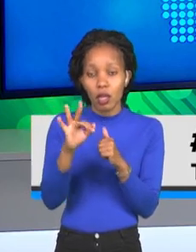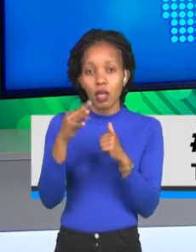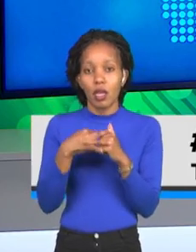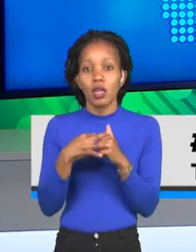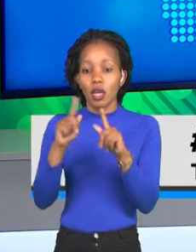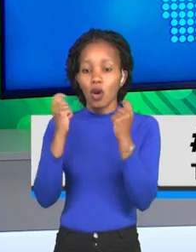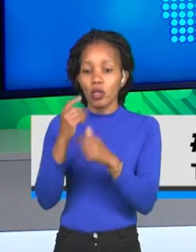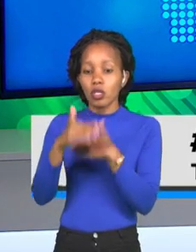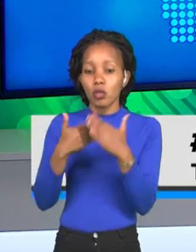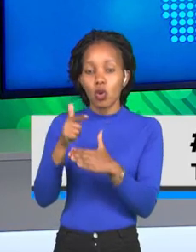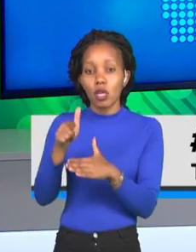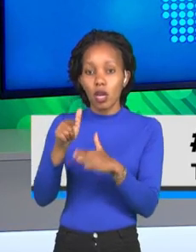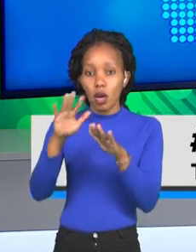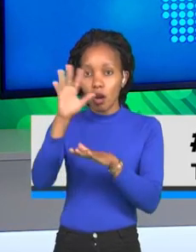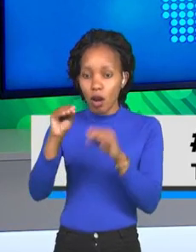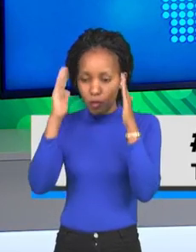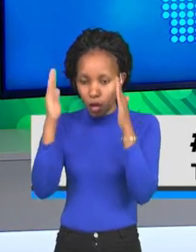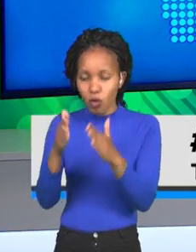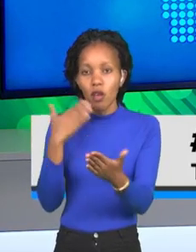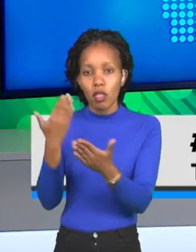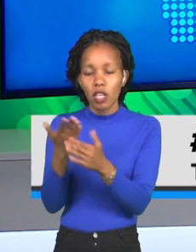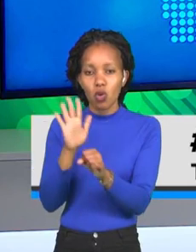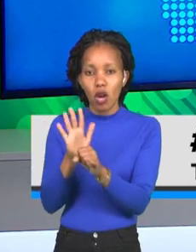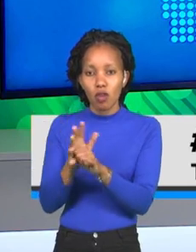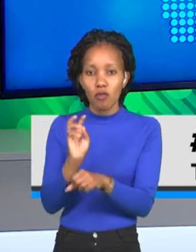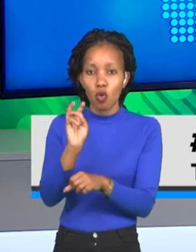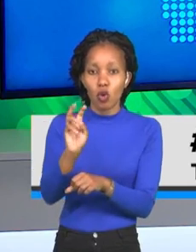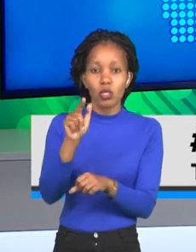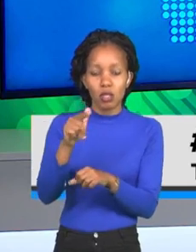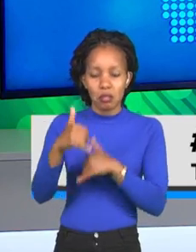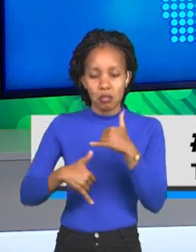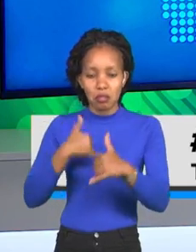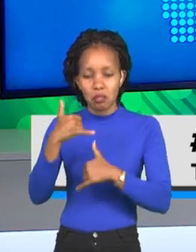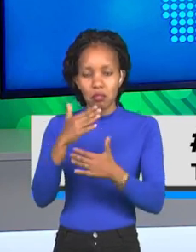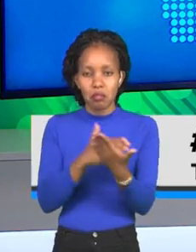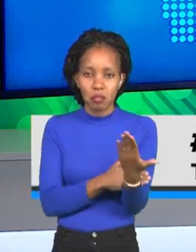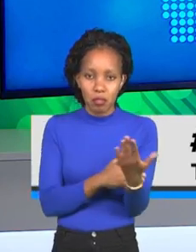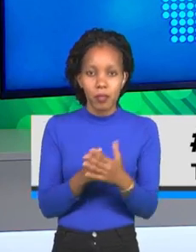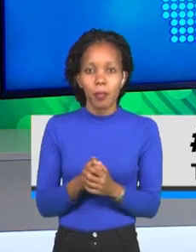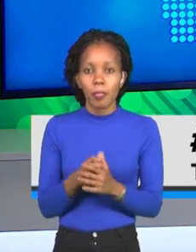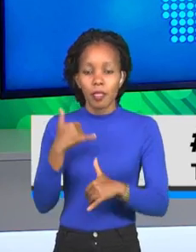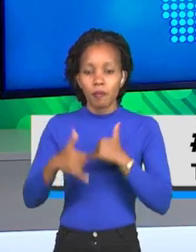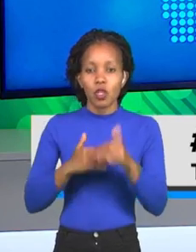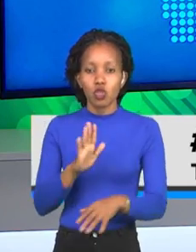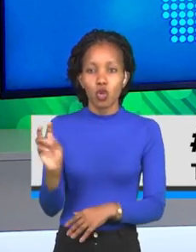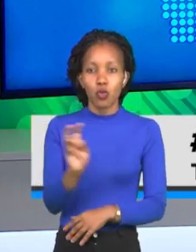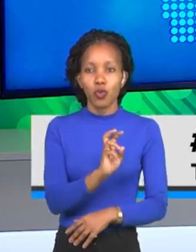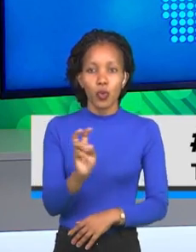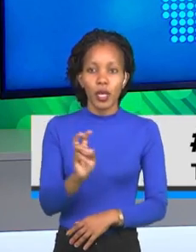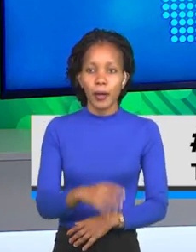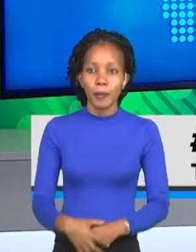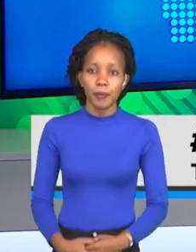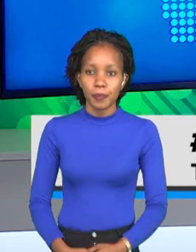entire team here on Africa Focus, thank you for keeping us company on this exciting of journeys. Enjoy the rest of your viewing.